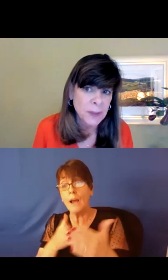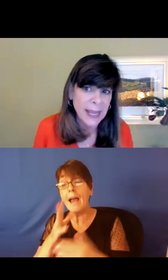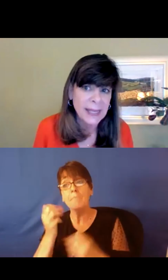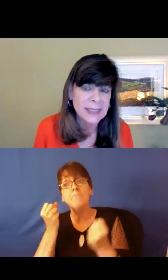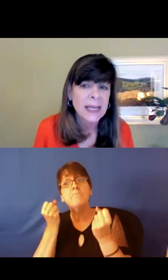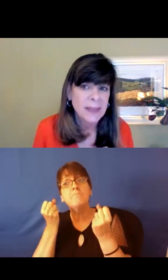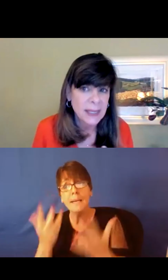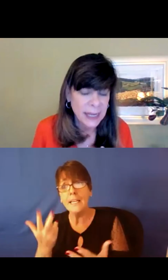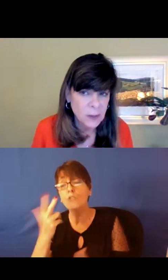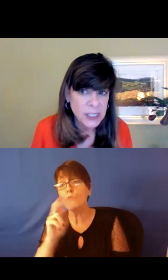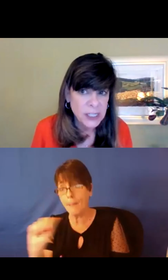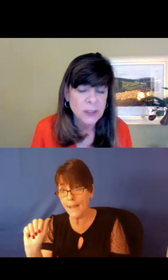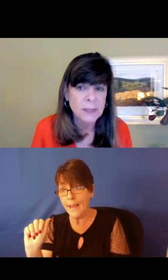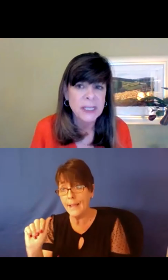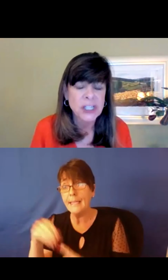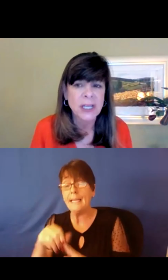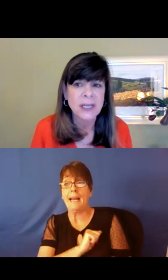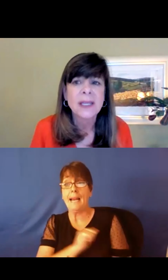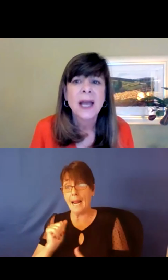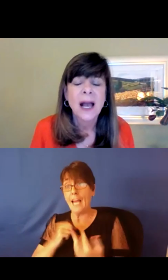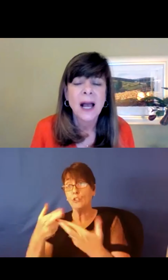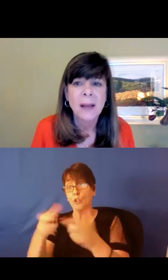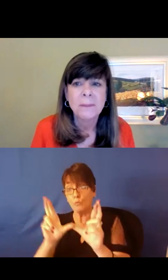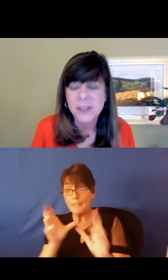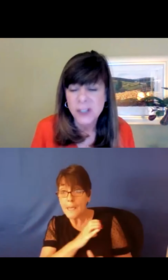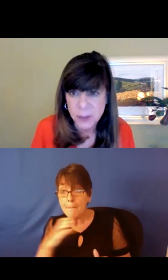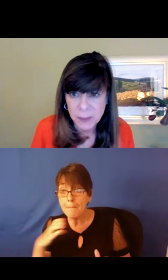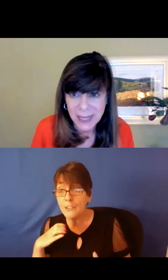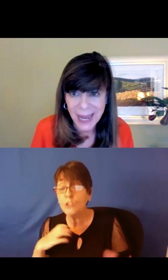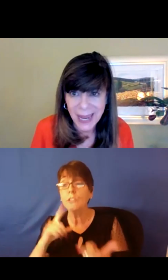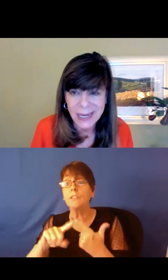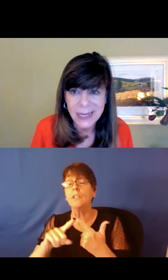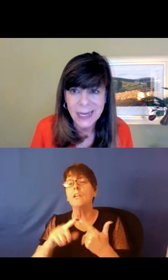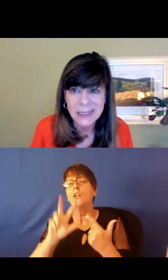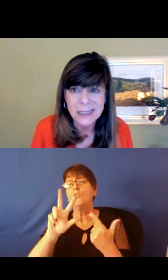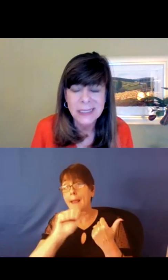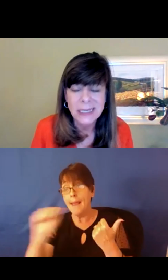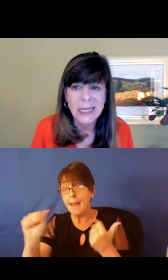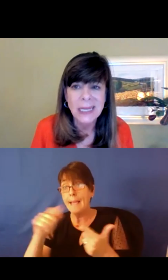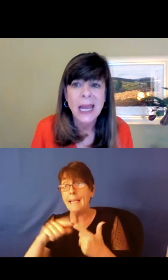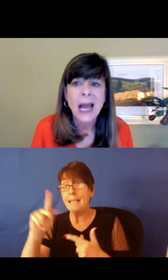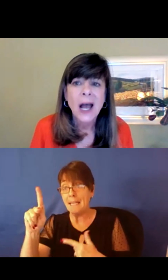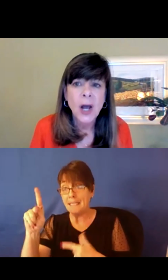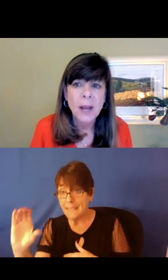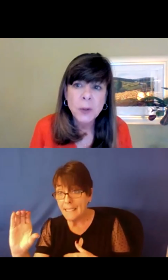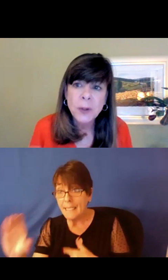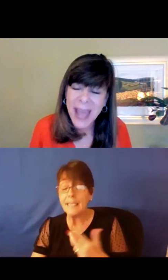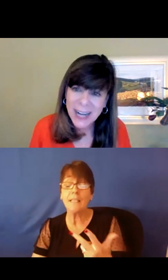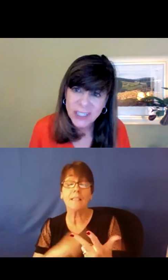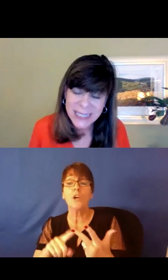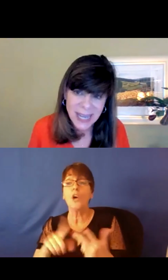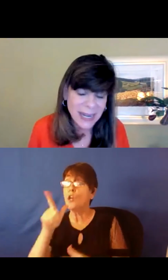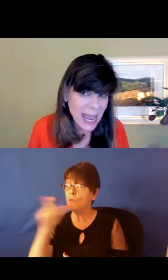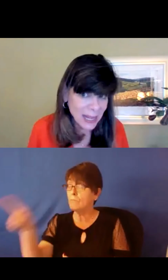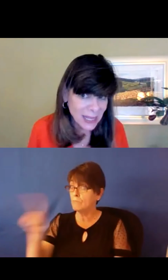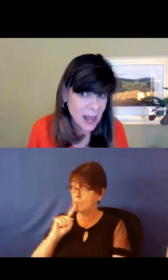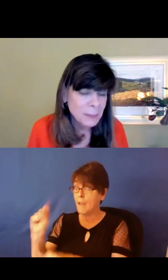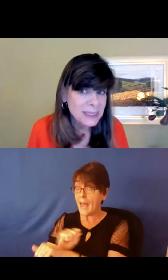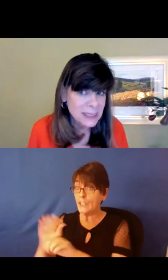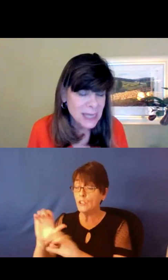of AAAs, the Atlanta Regional Commission, the AAA in Kansas City, who have actually